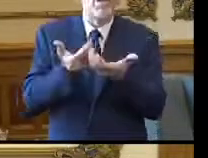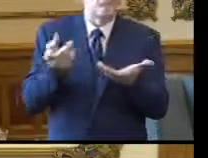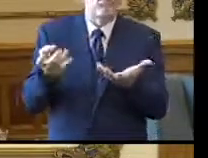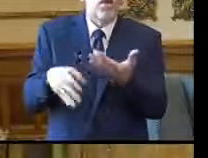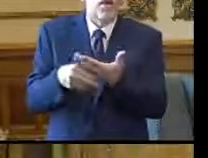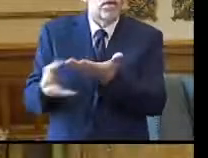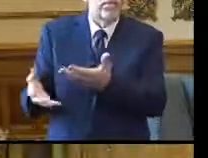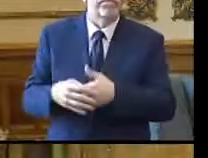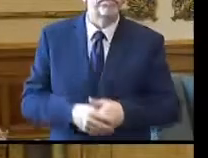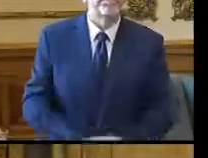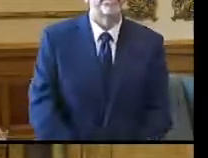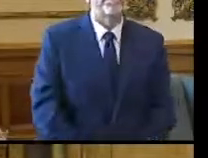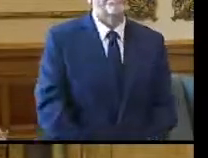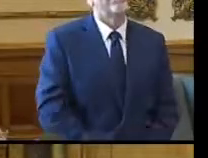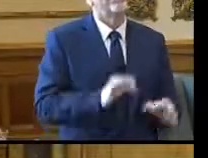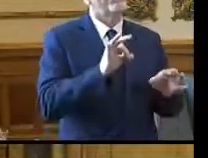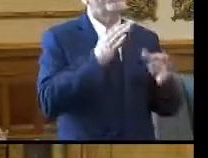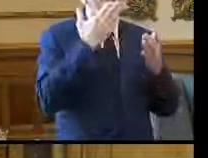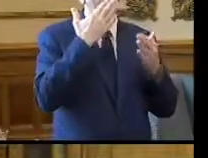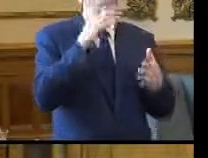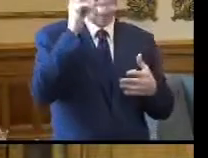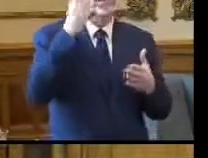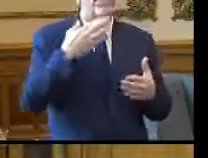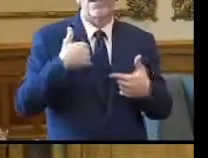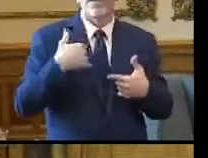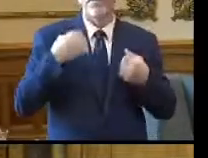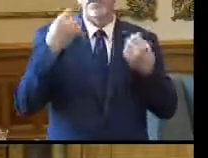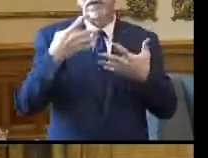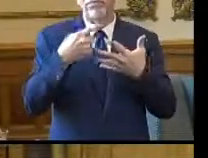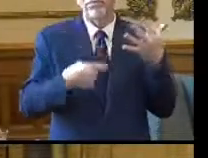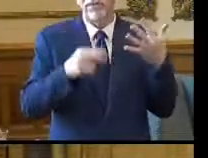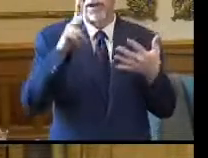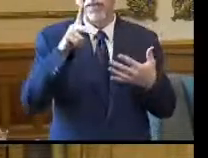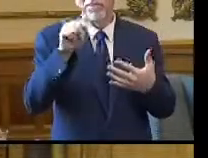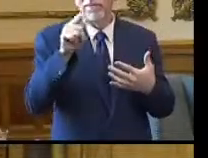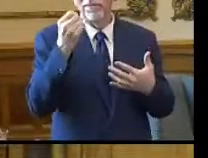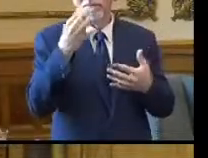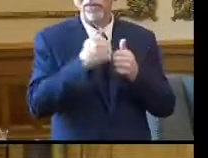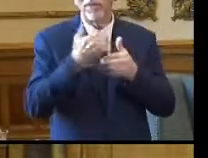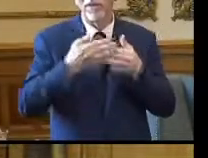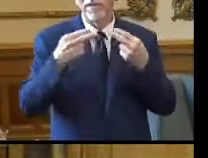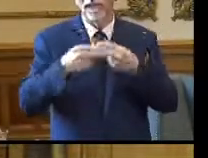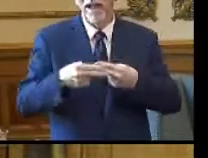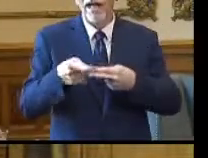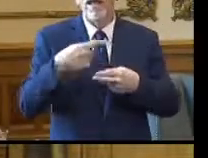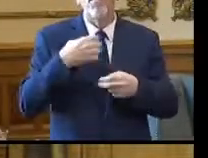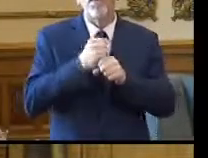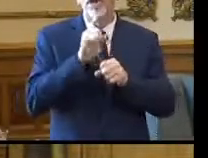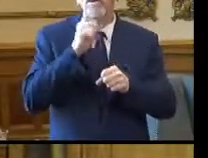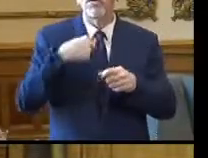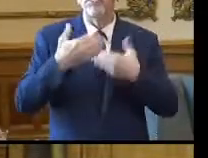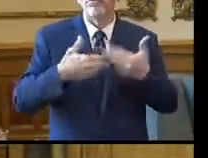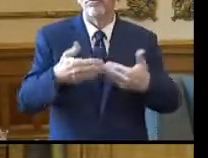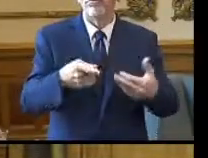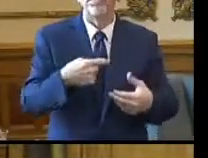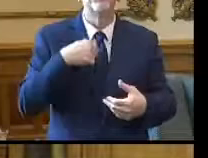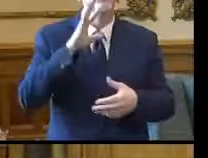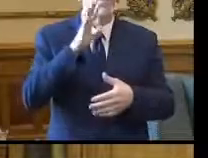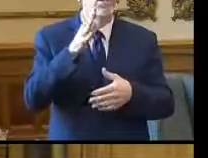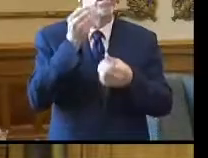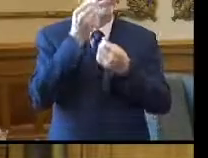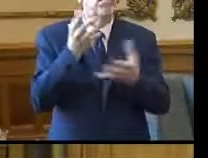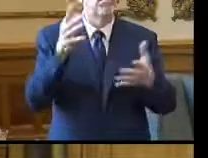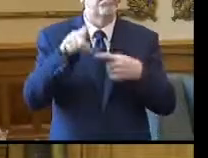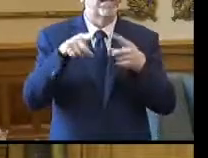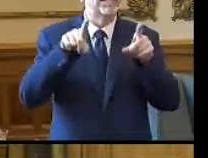add. Absolutely. Thank you, Governor. I do have a lot of updates today with some slides, so I do want to get started with that. And I am going to update you on